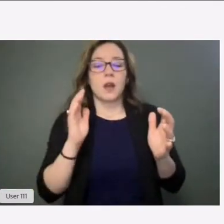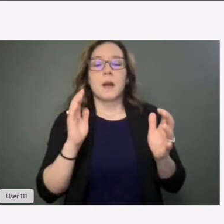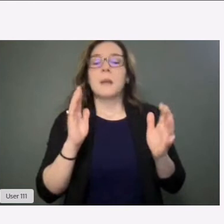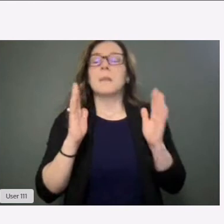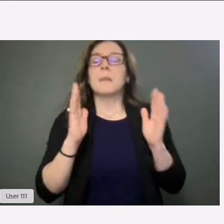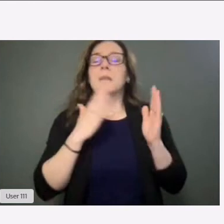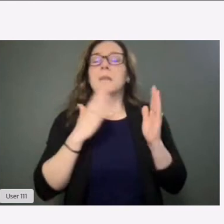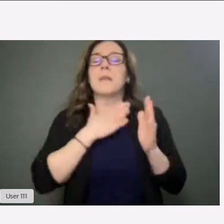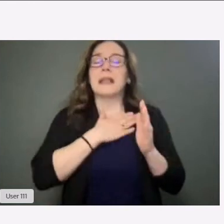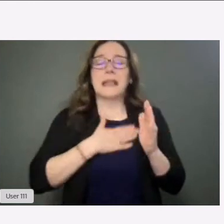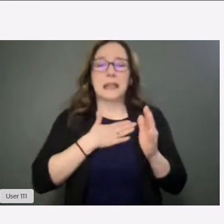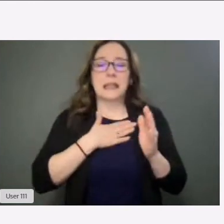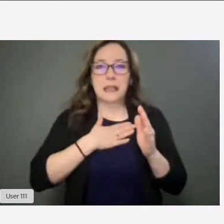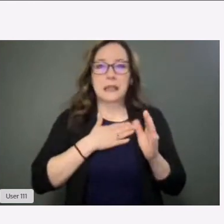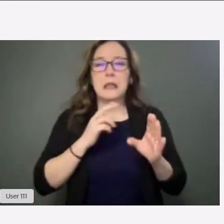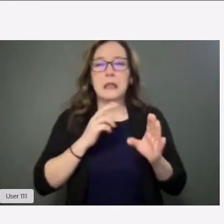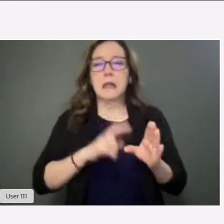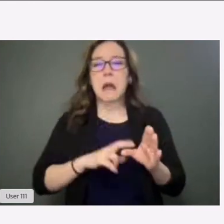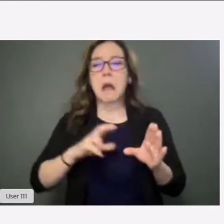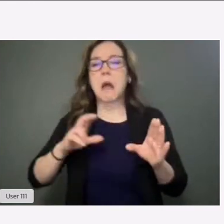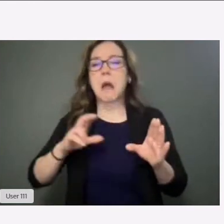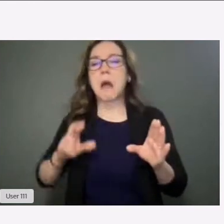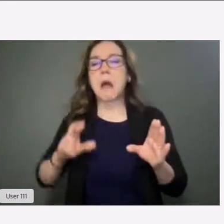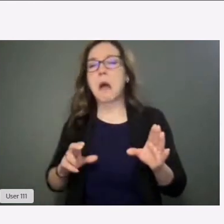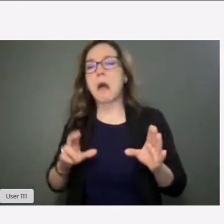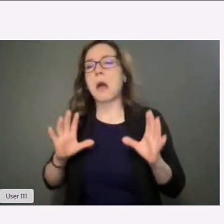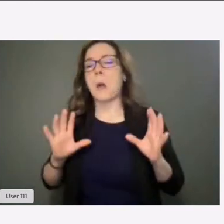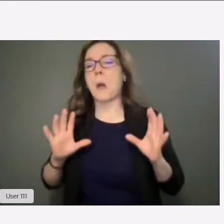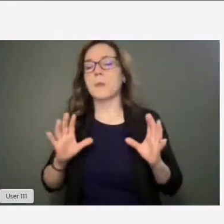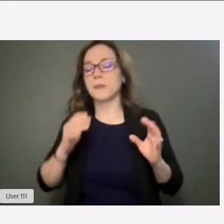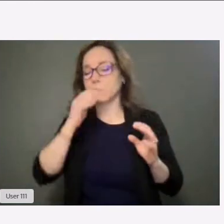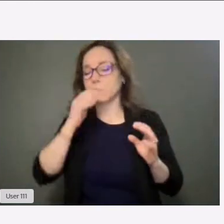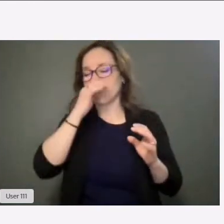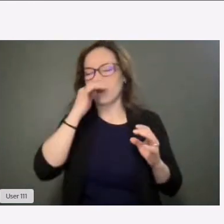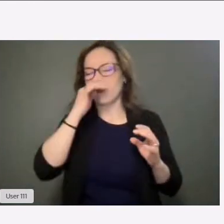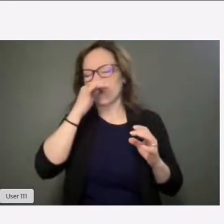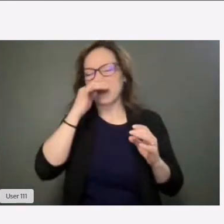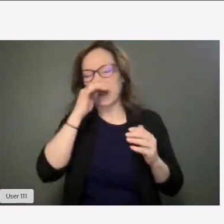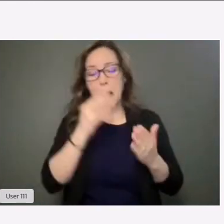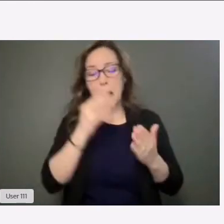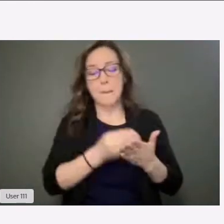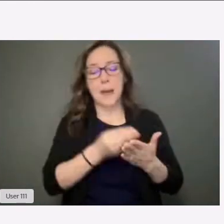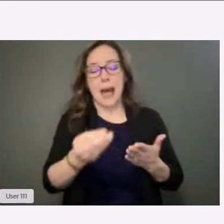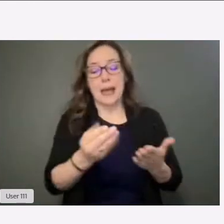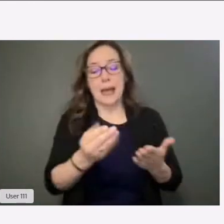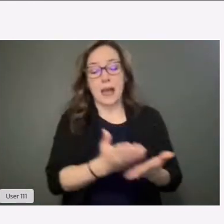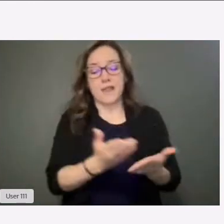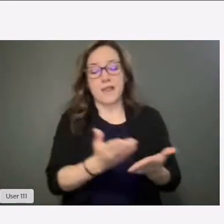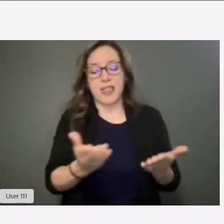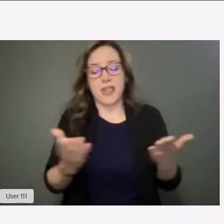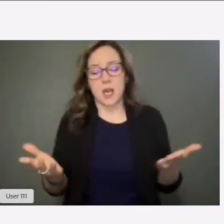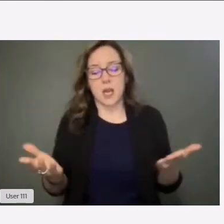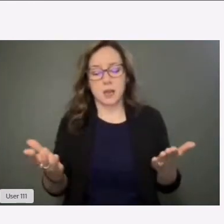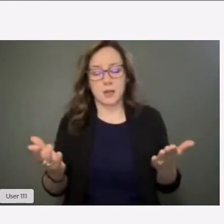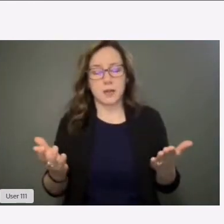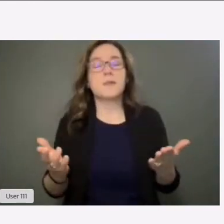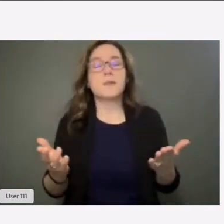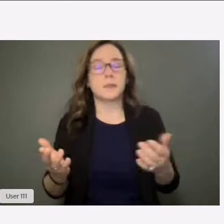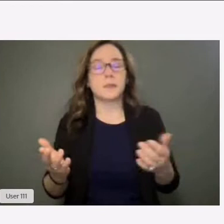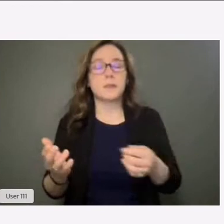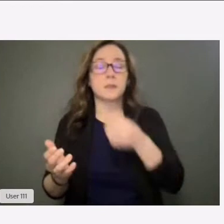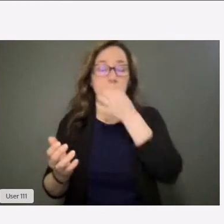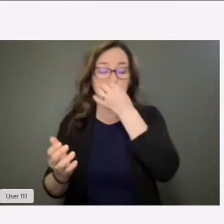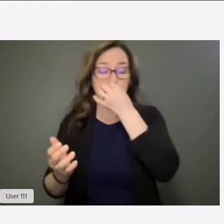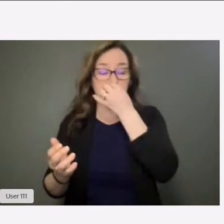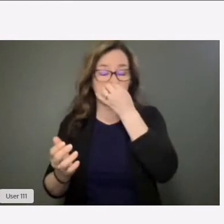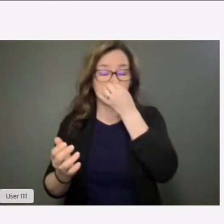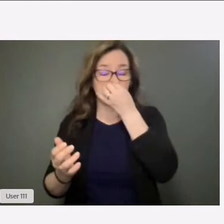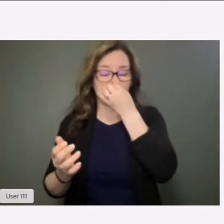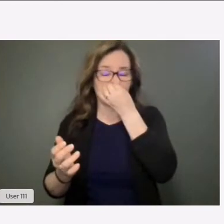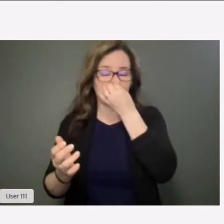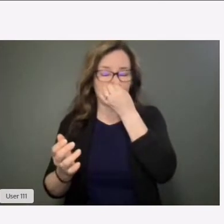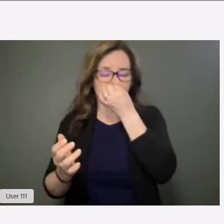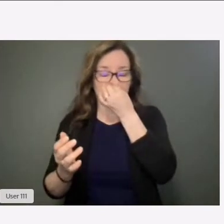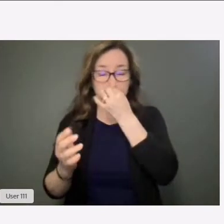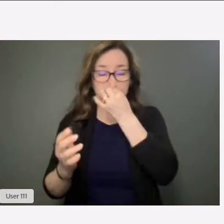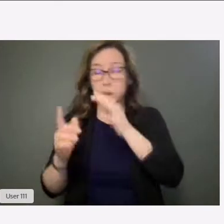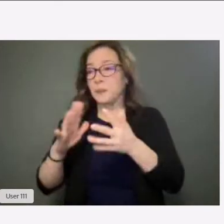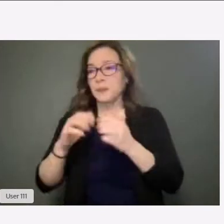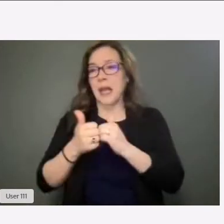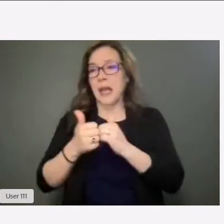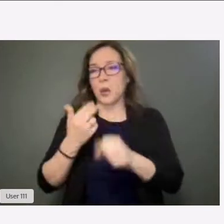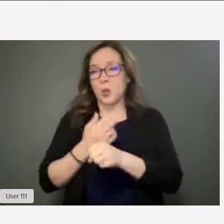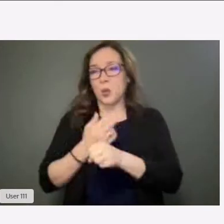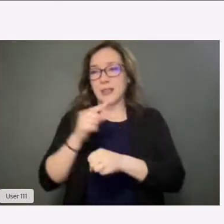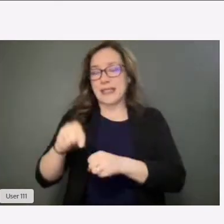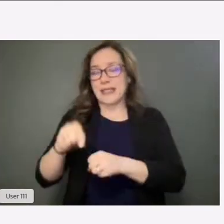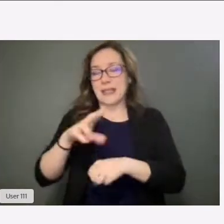a step back from the buying of stuff when you think about how to use this national priority area.